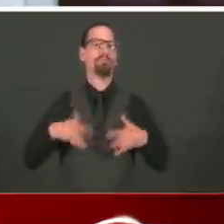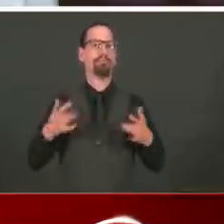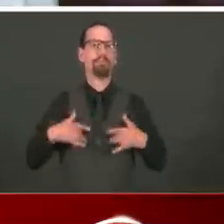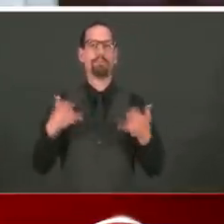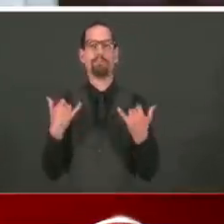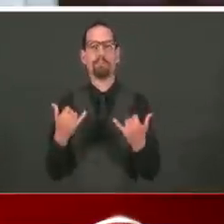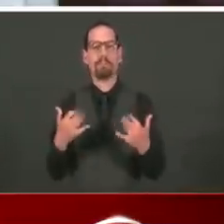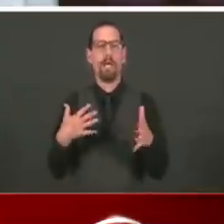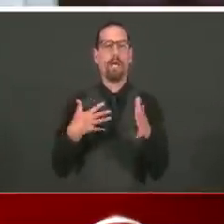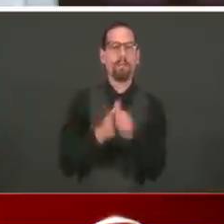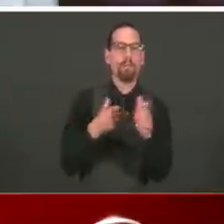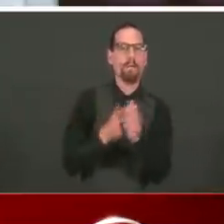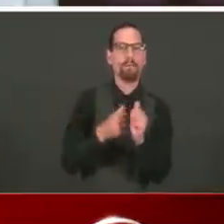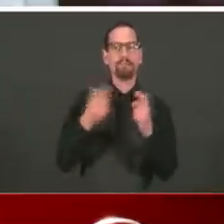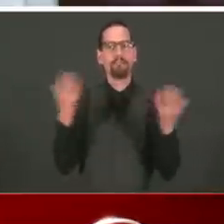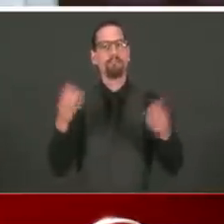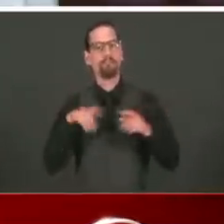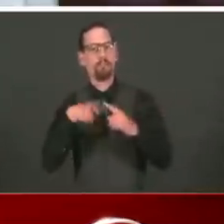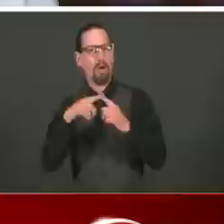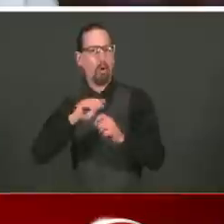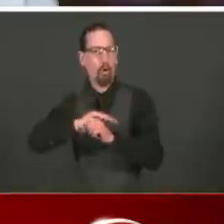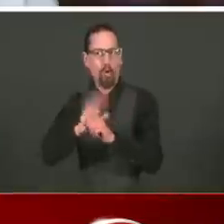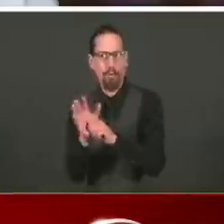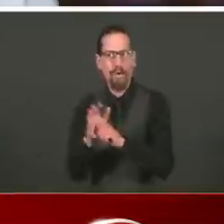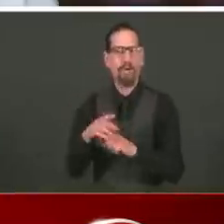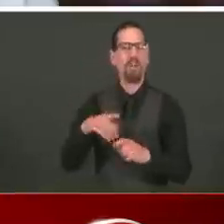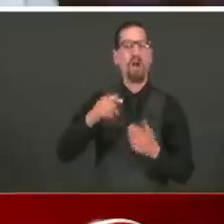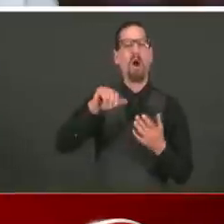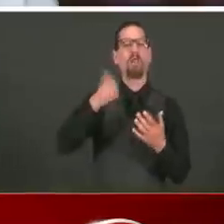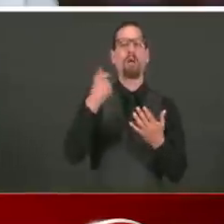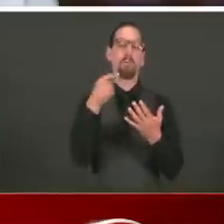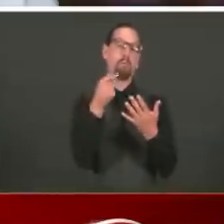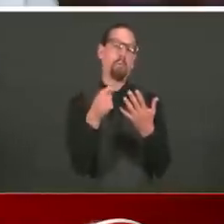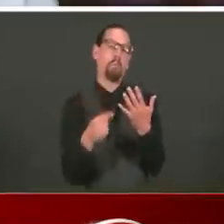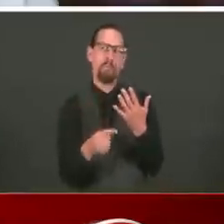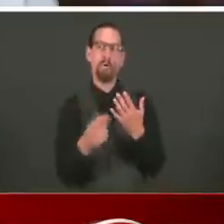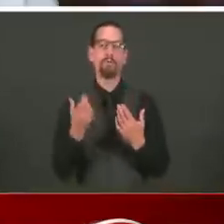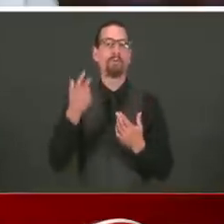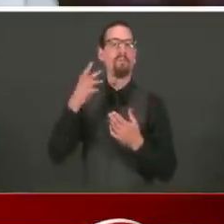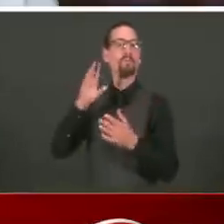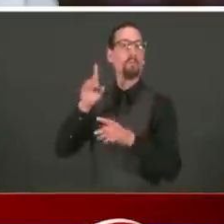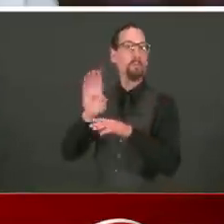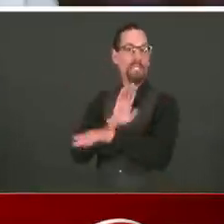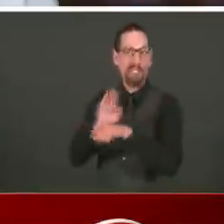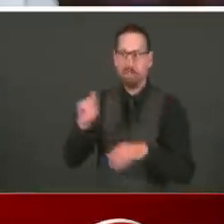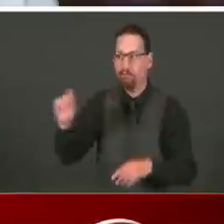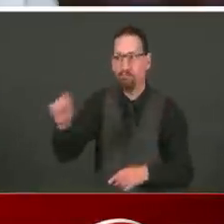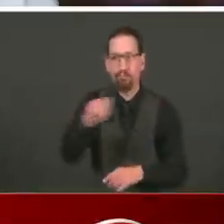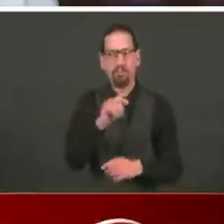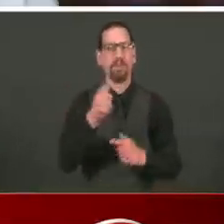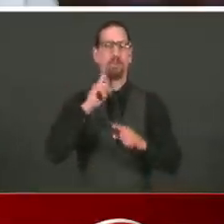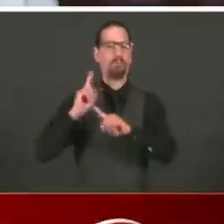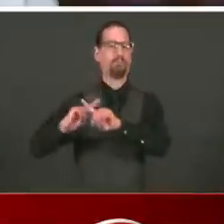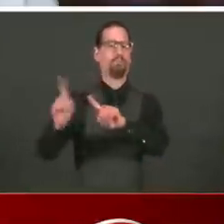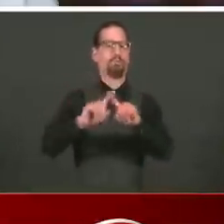you need, updates about businesses, and it's an opportunity for us to interact even though we'll be having fewer press